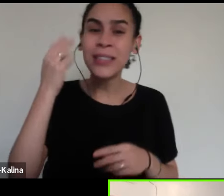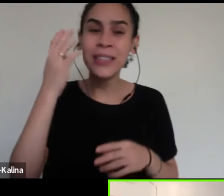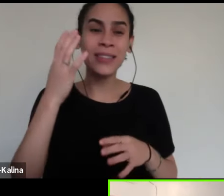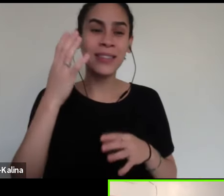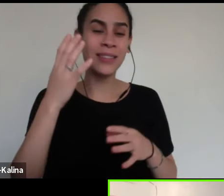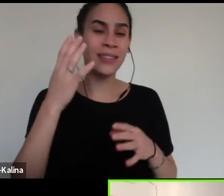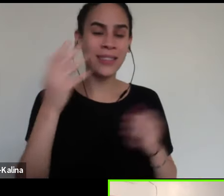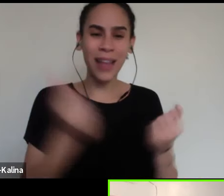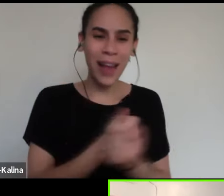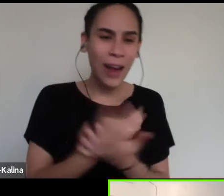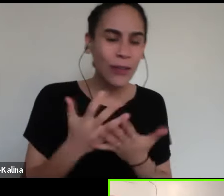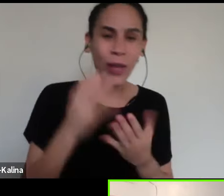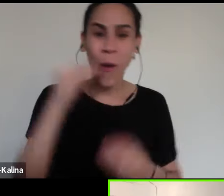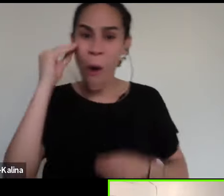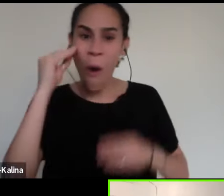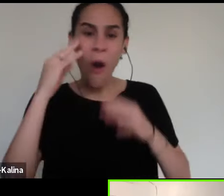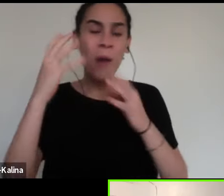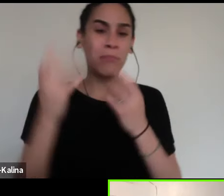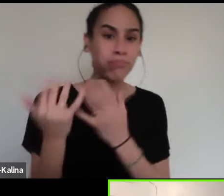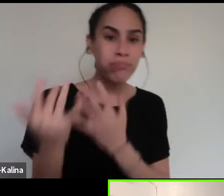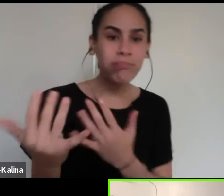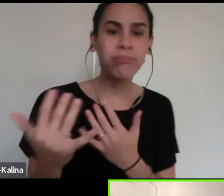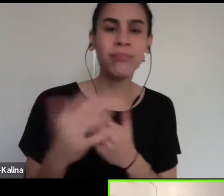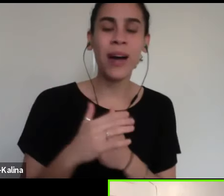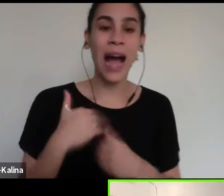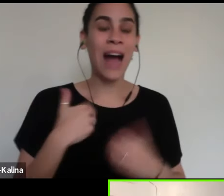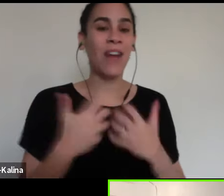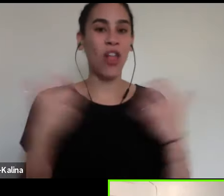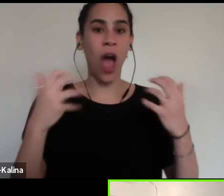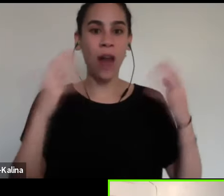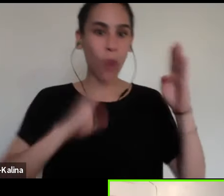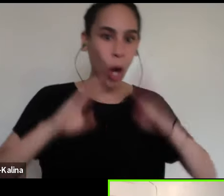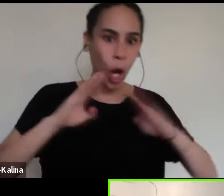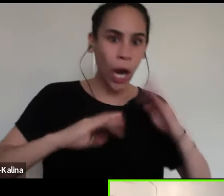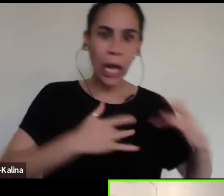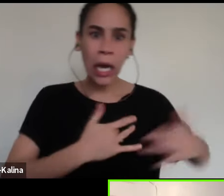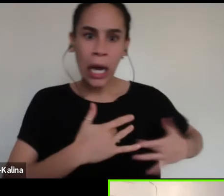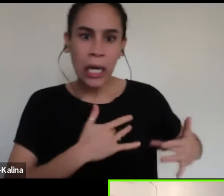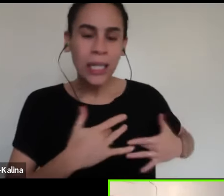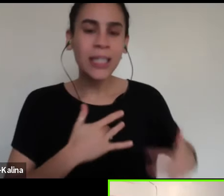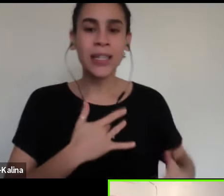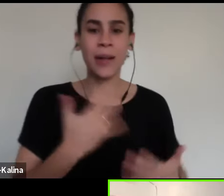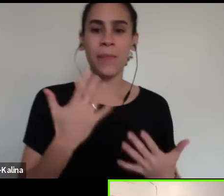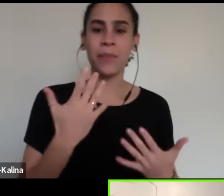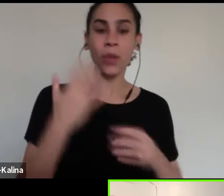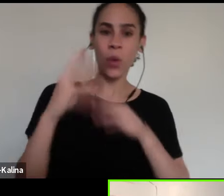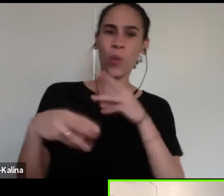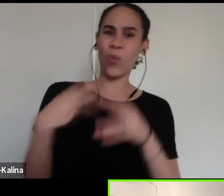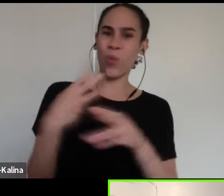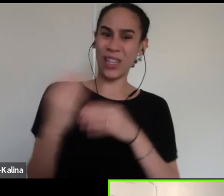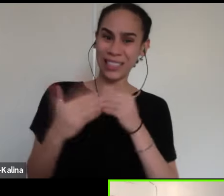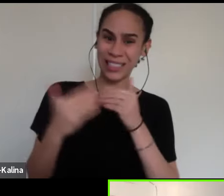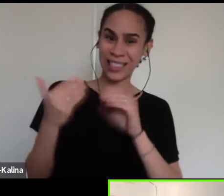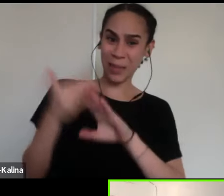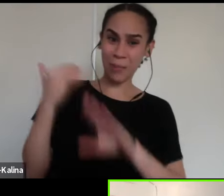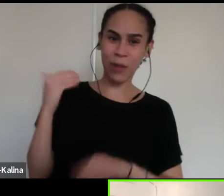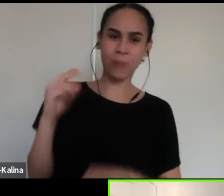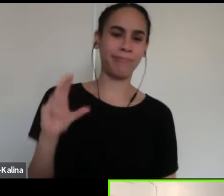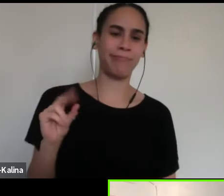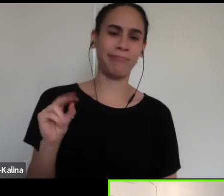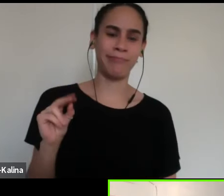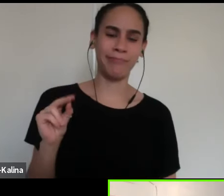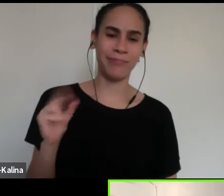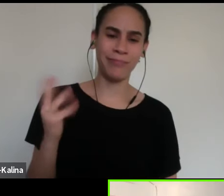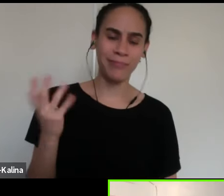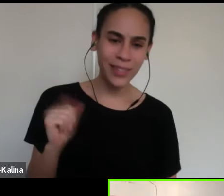lot of anxiety in the air today. There's a lot of worry. And then, it's not like the world was super easy before these last few days.